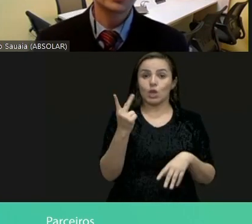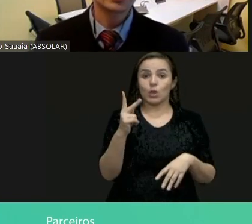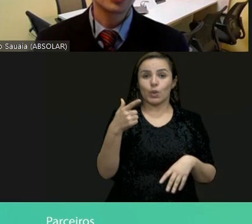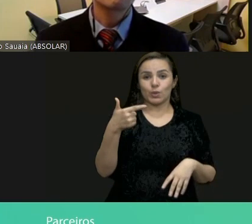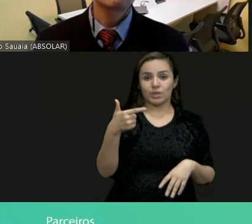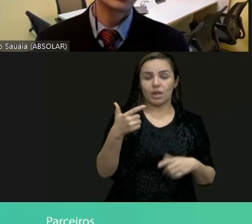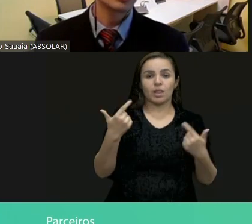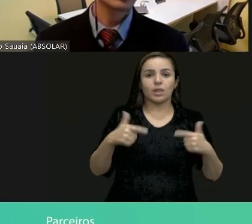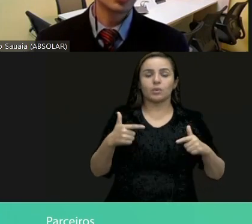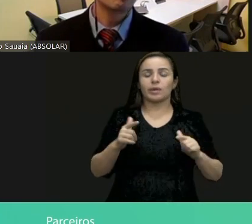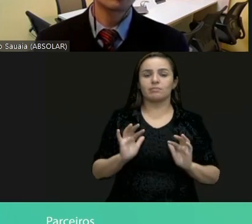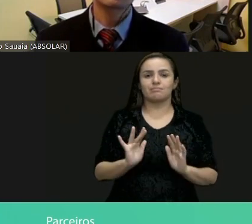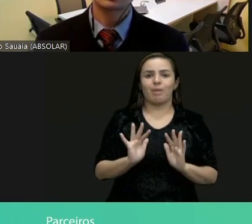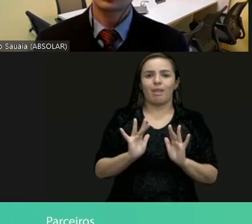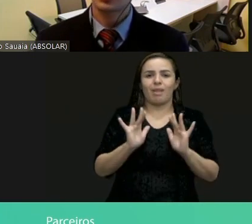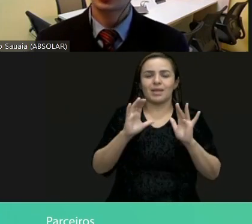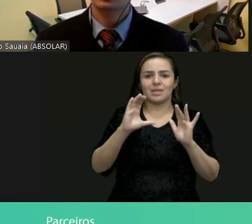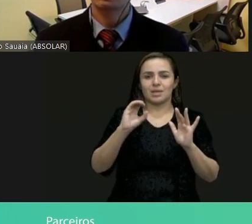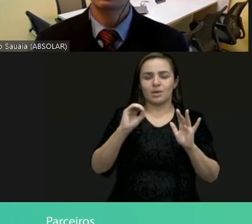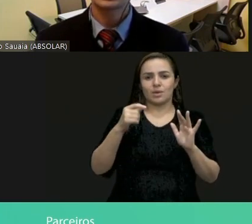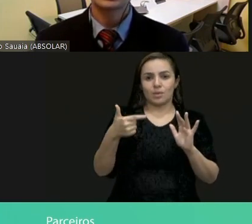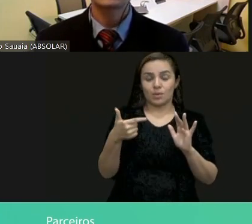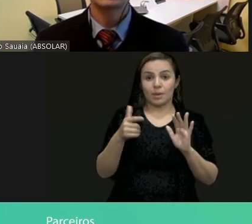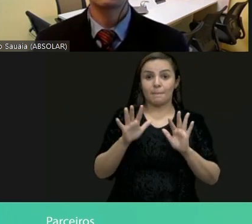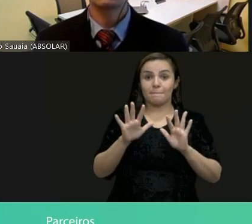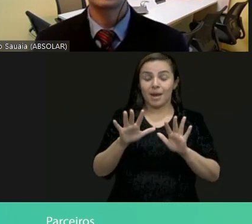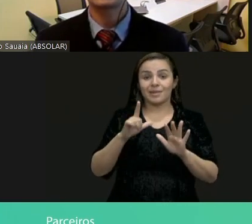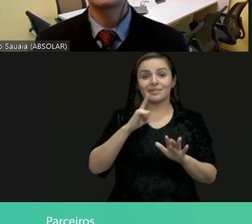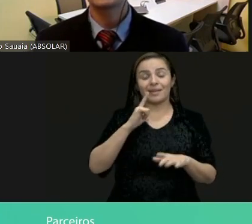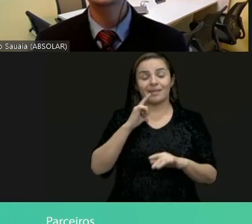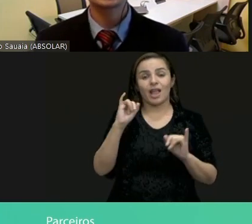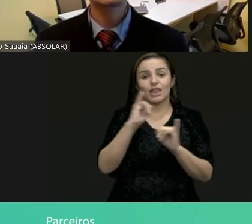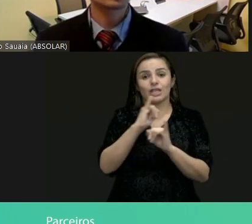and we don't have emissions, but